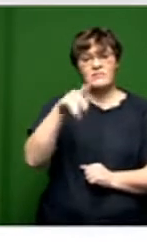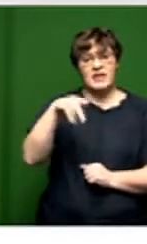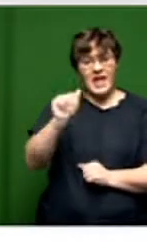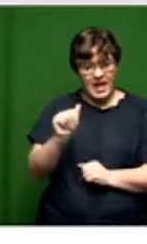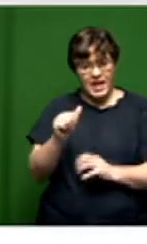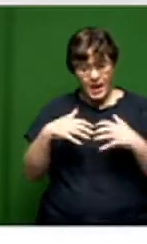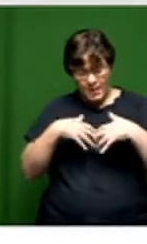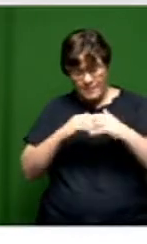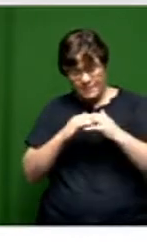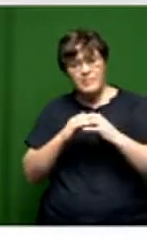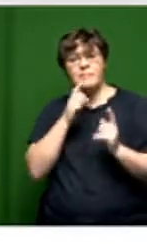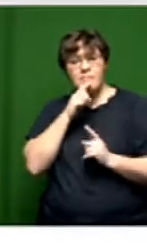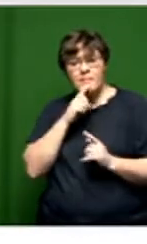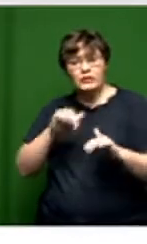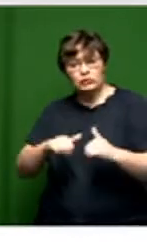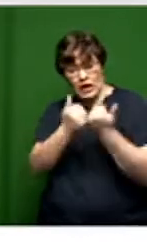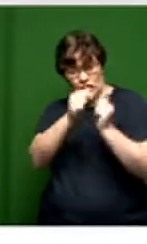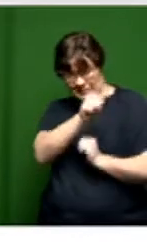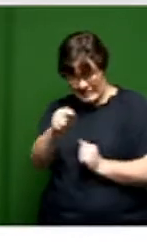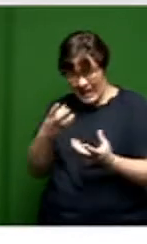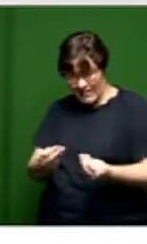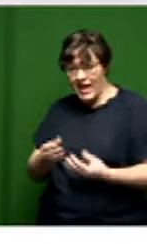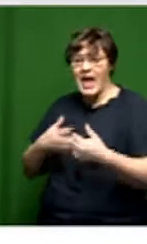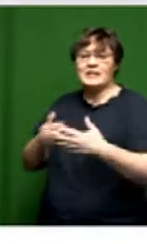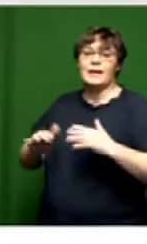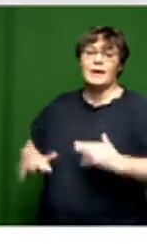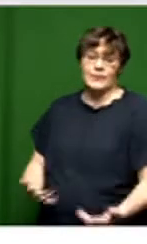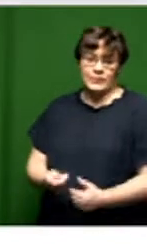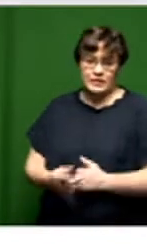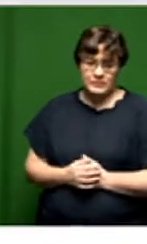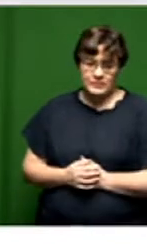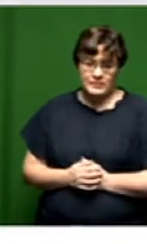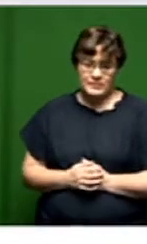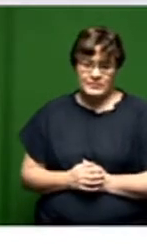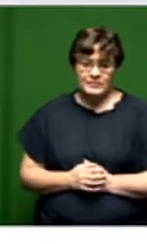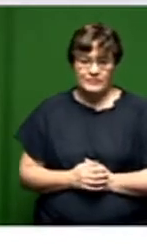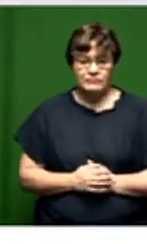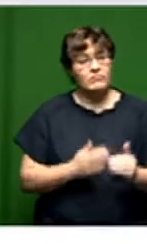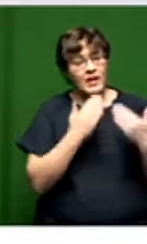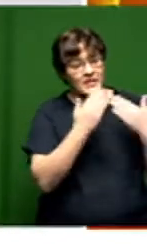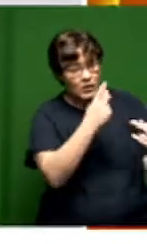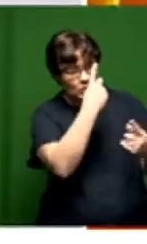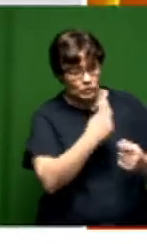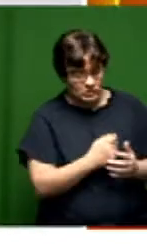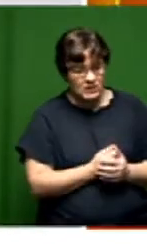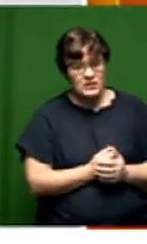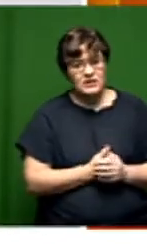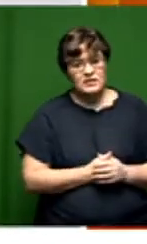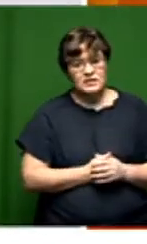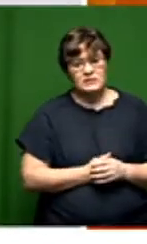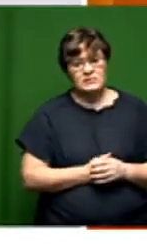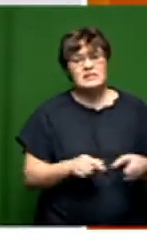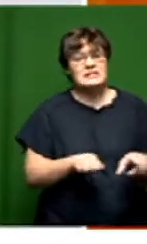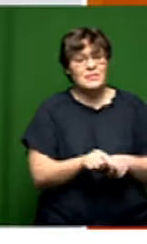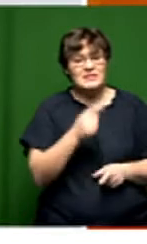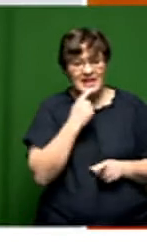to deal with some of these challenges that young girls face? Thank you for this question. And it's not, as I